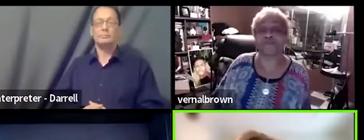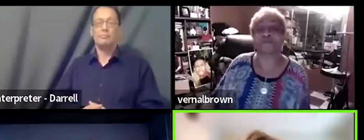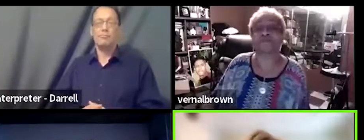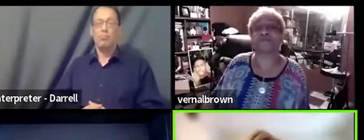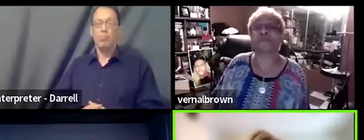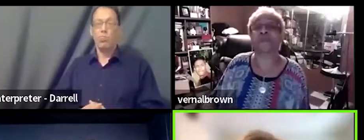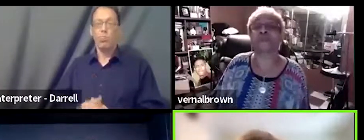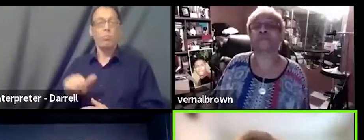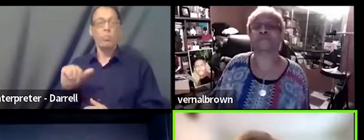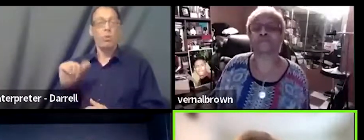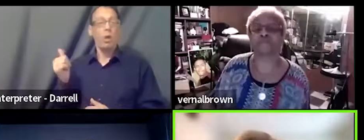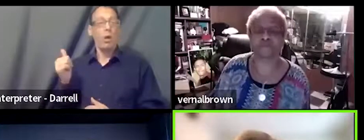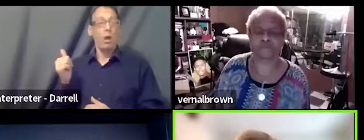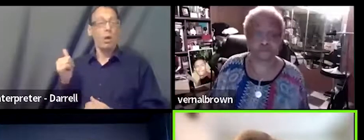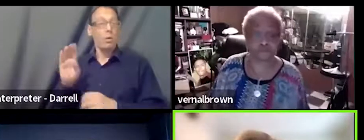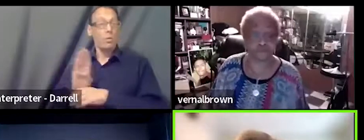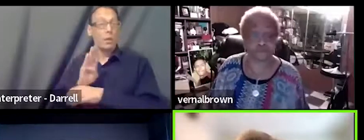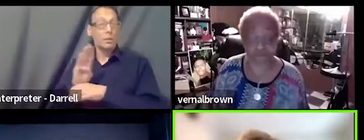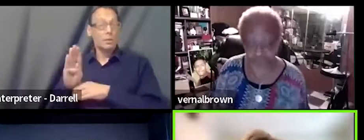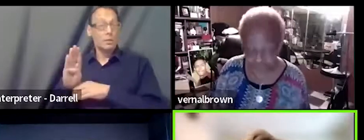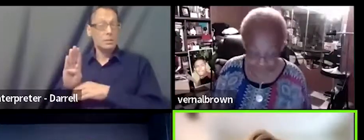Is there any unscheduled business?